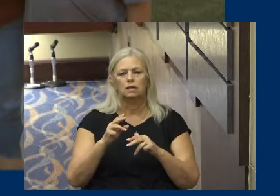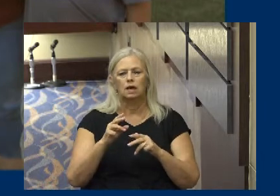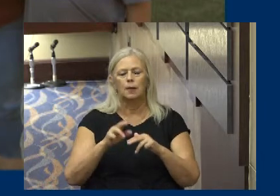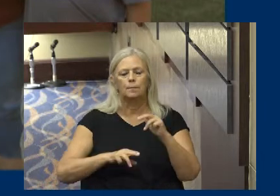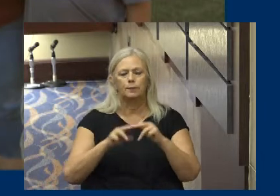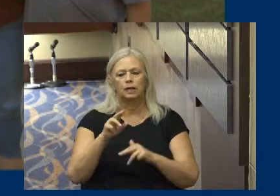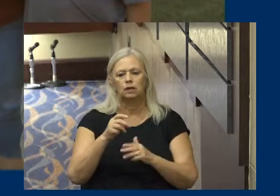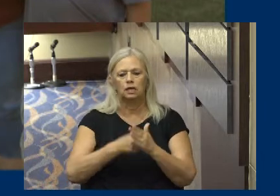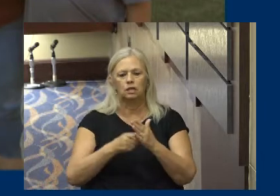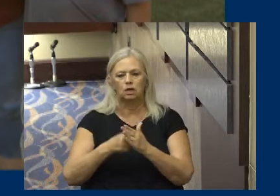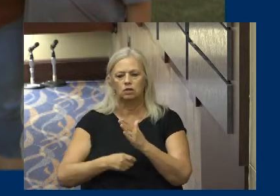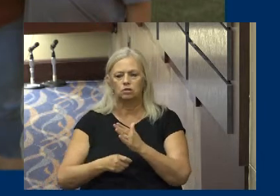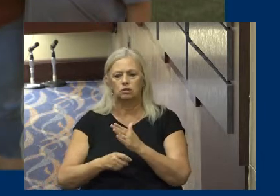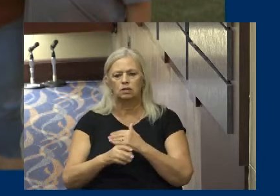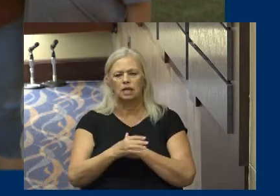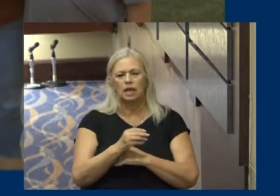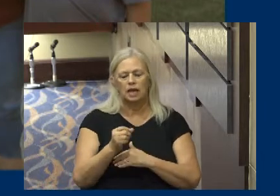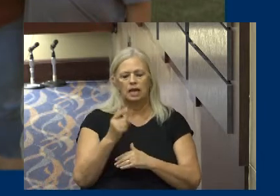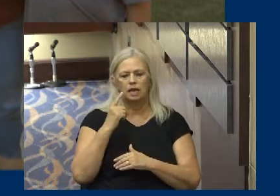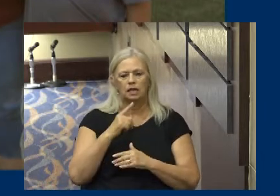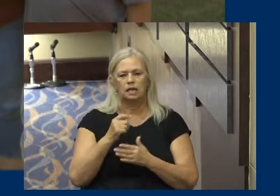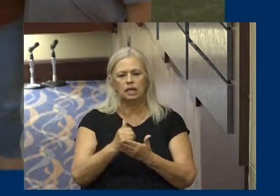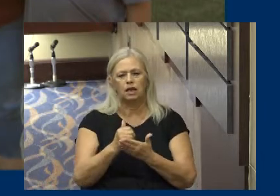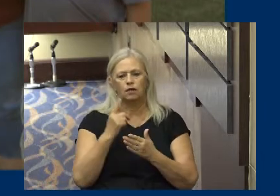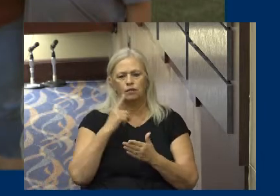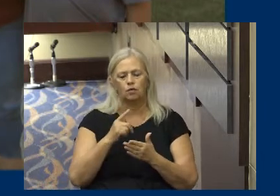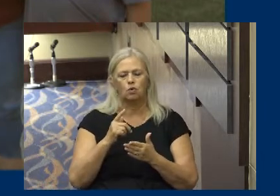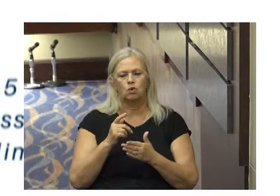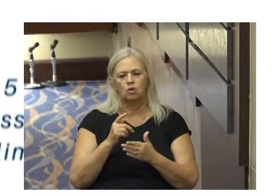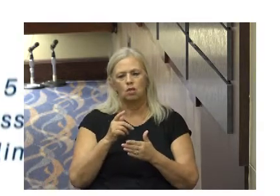for low and moderate income families.